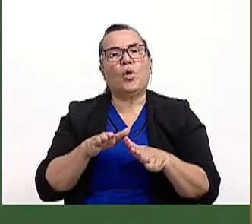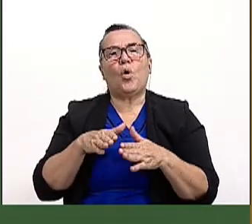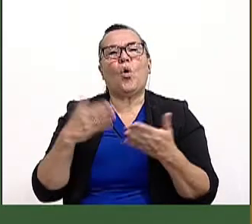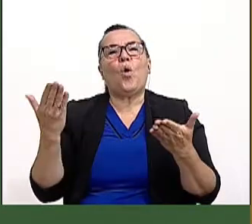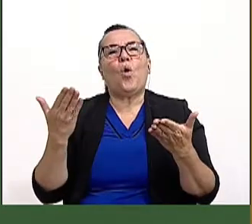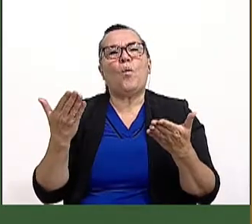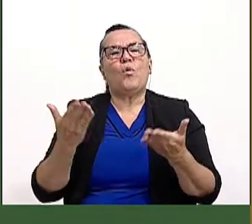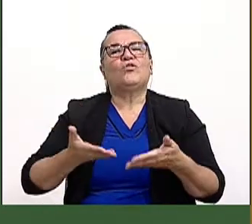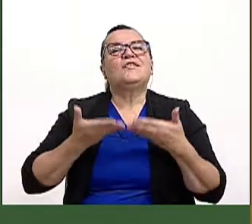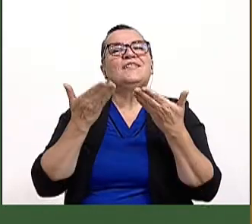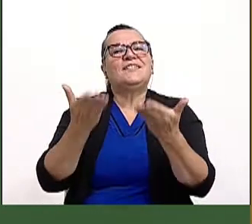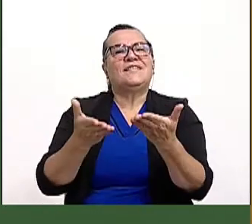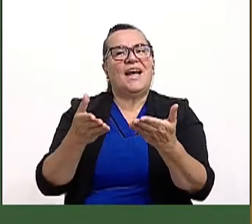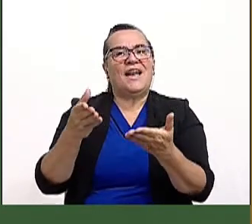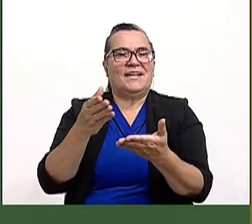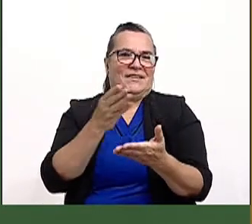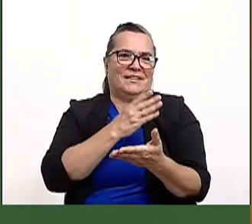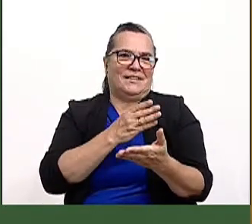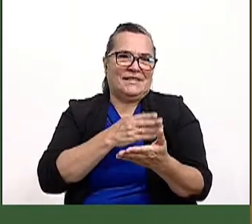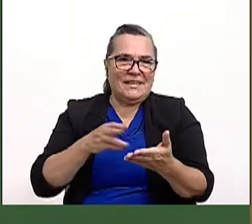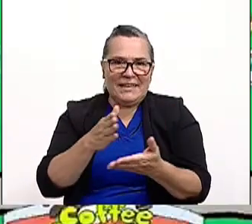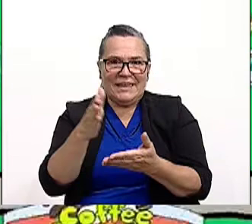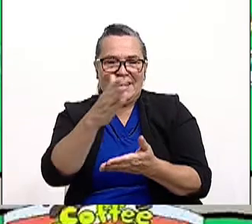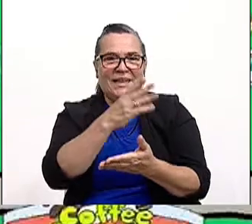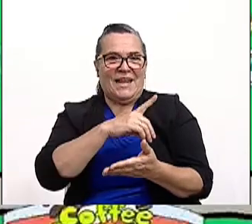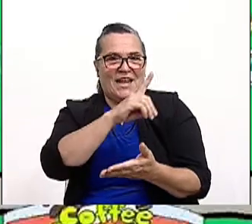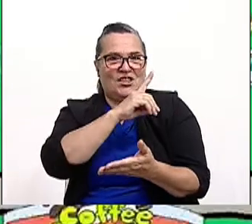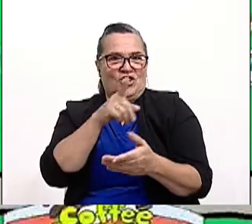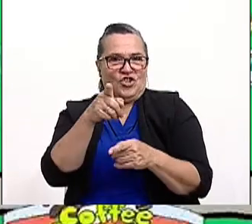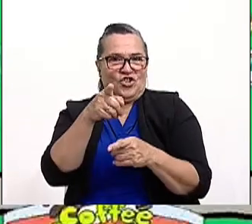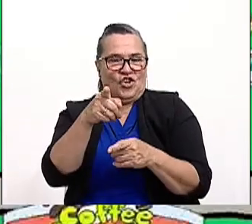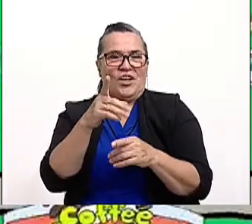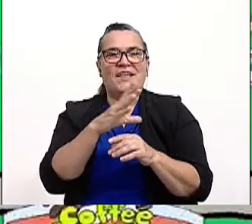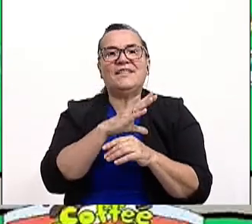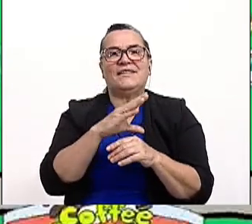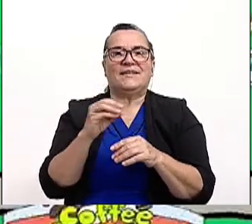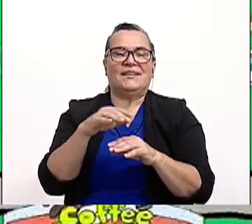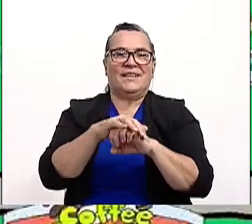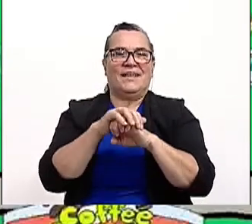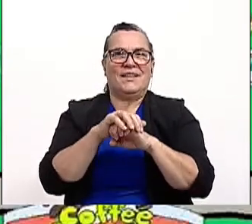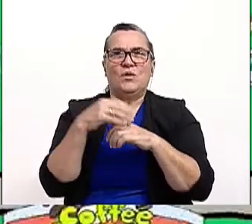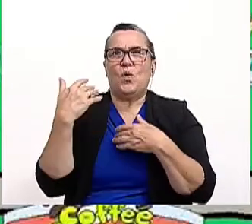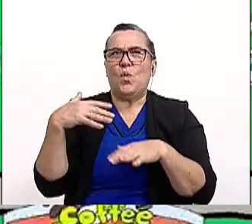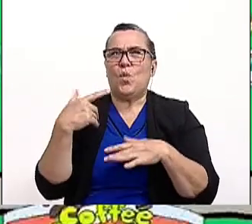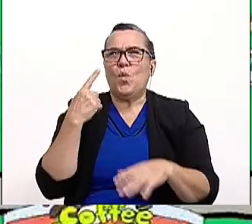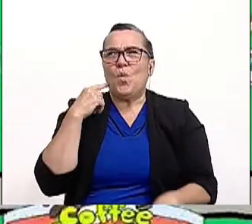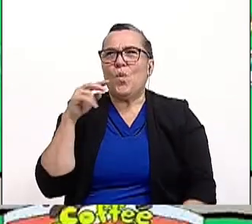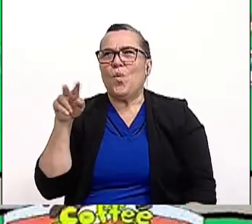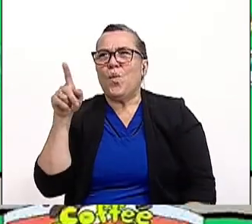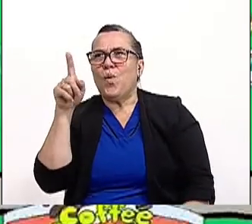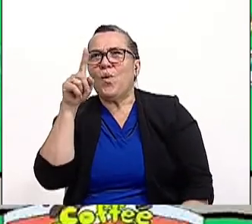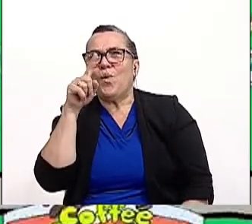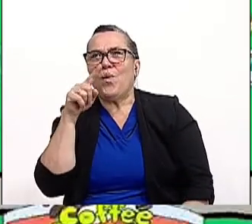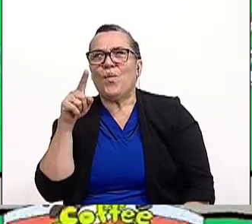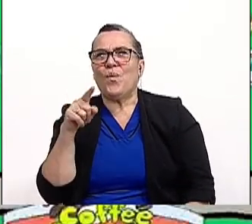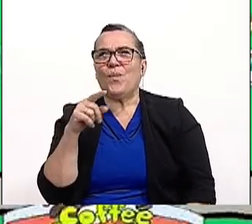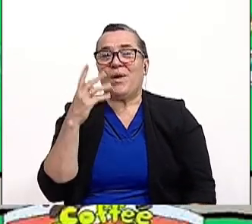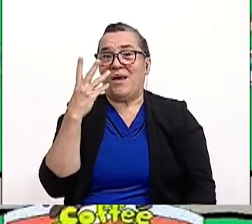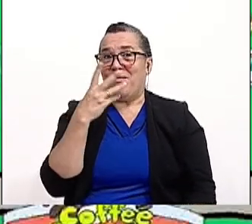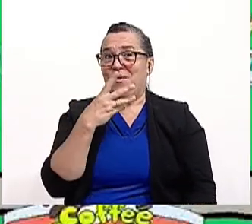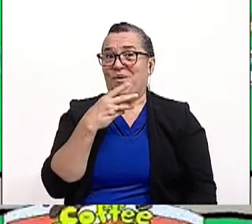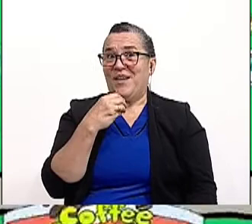giving directions. Okay, what a nice task, right? You are going to help your